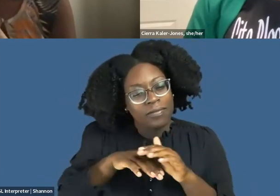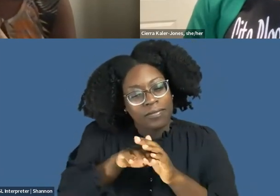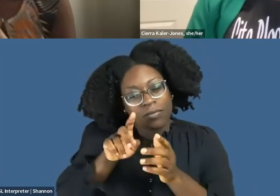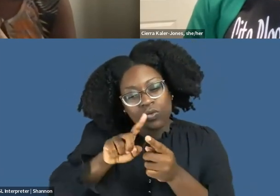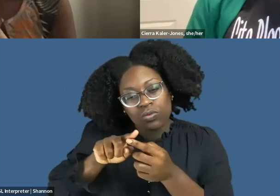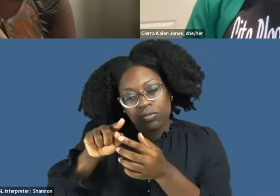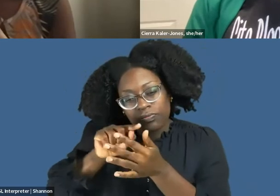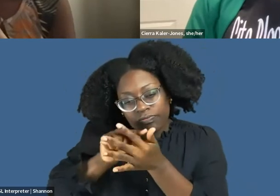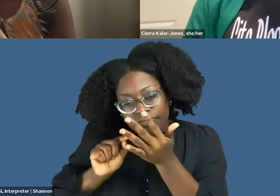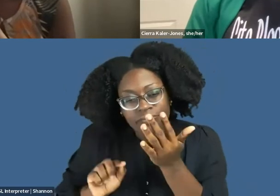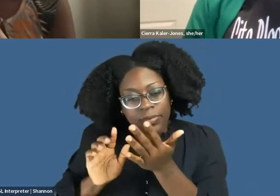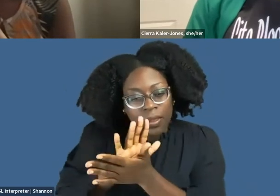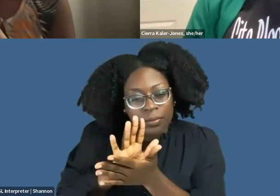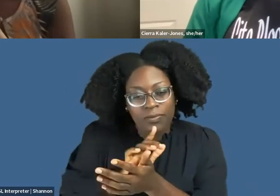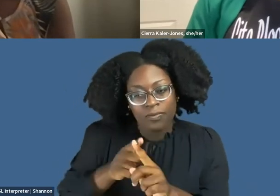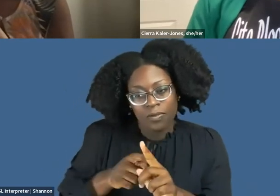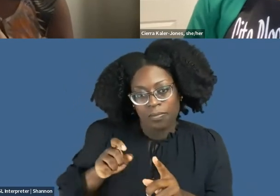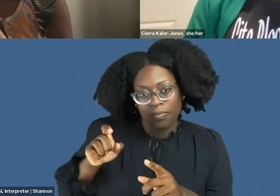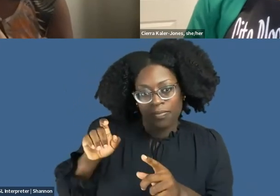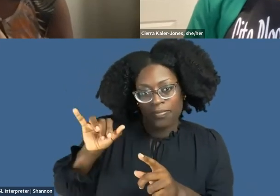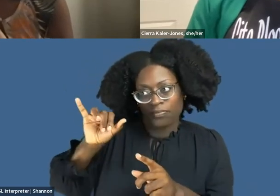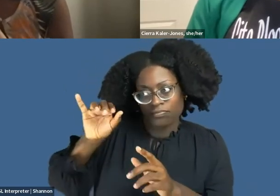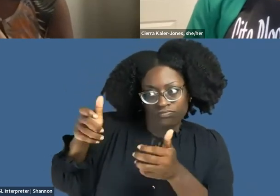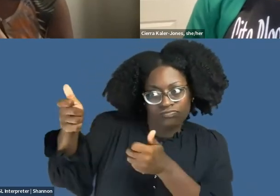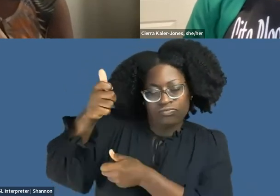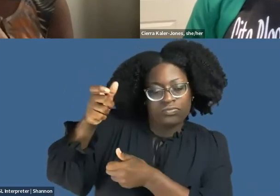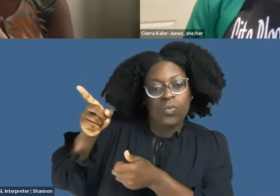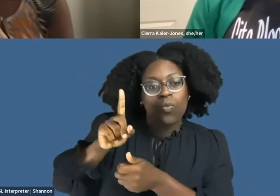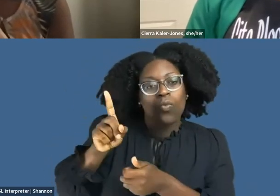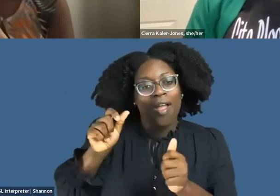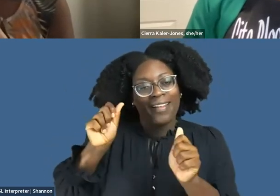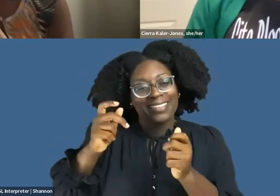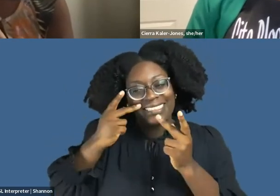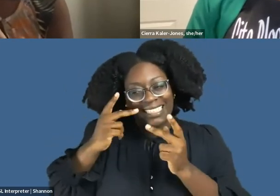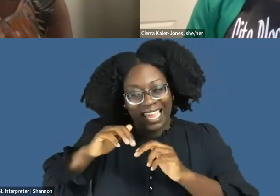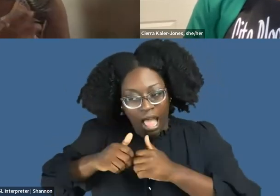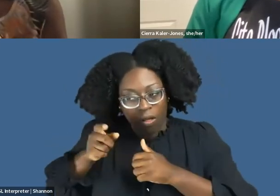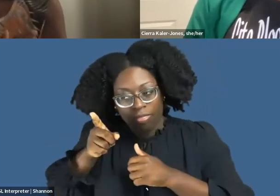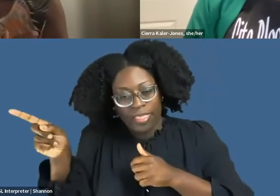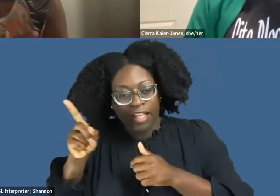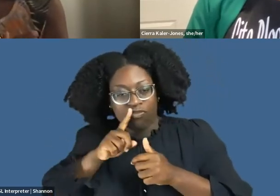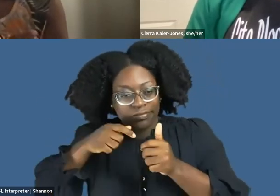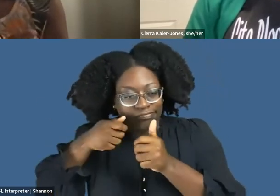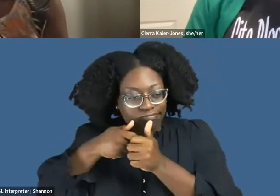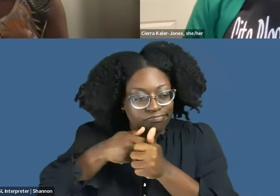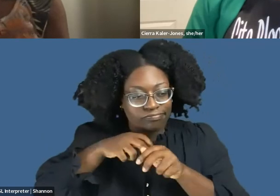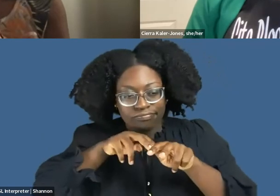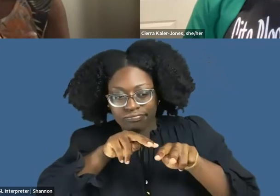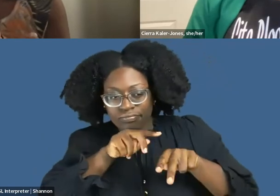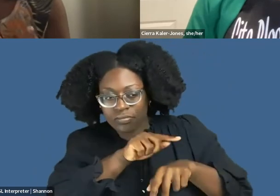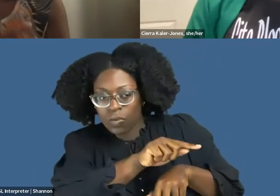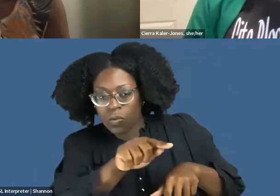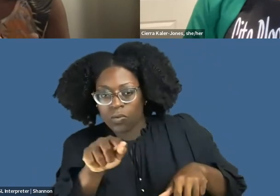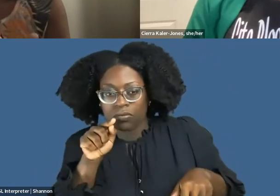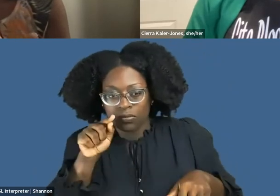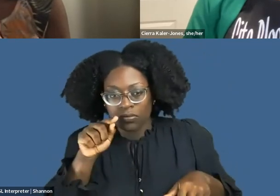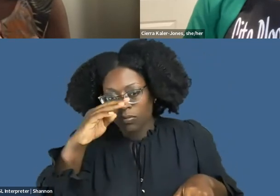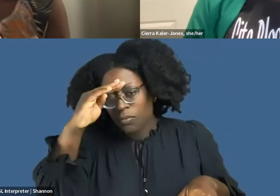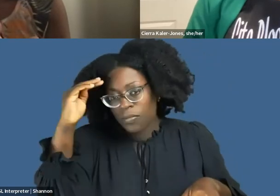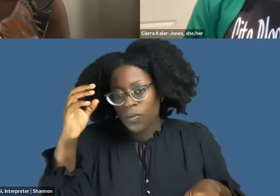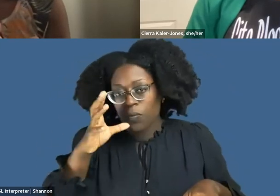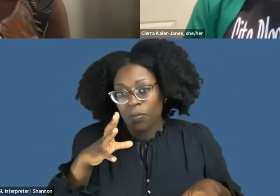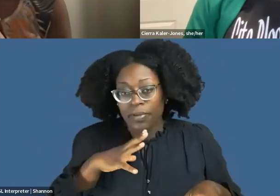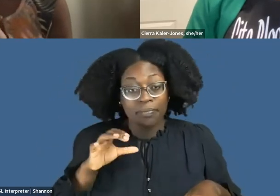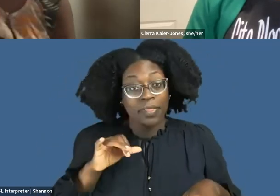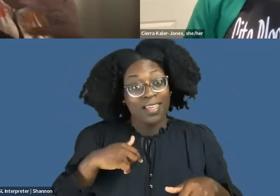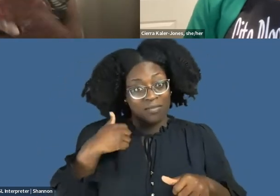an interesting subject because I think a lot of people know about, say, the King letter, right? Where Hoover and the agents tried to get